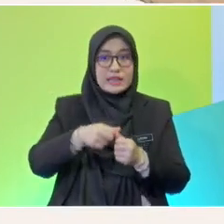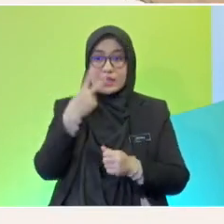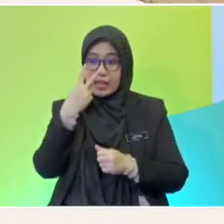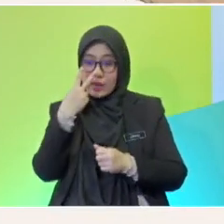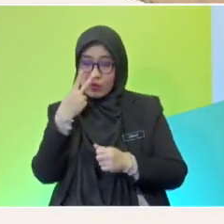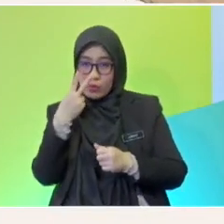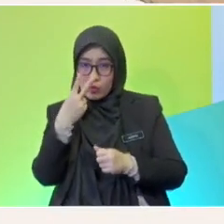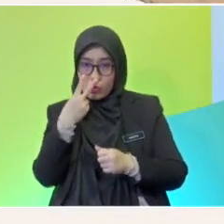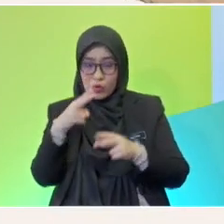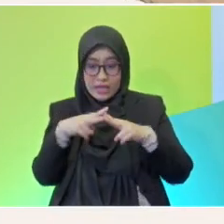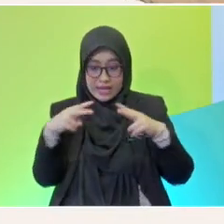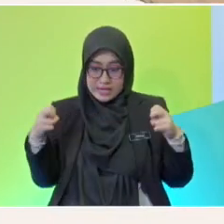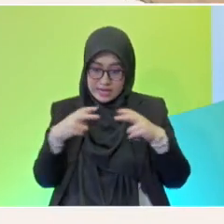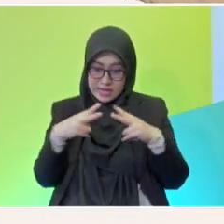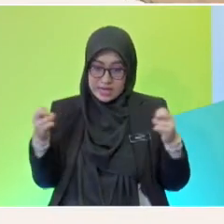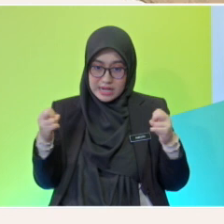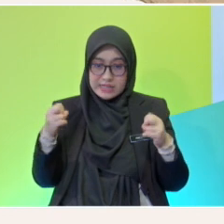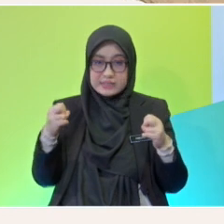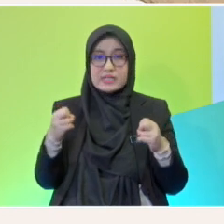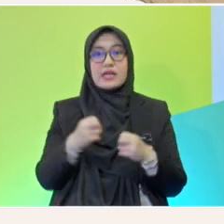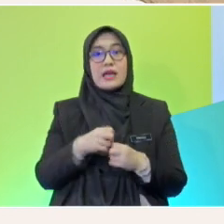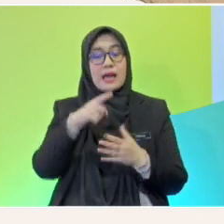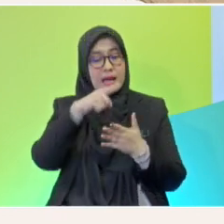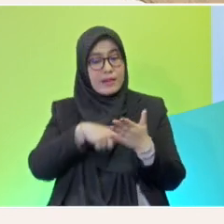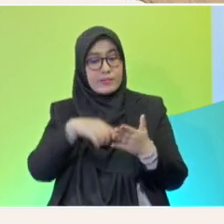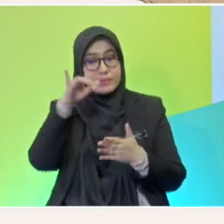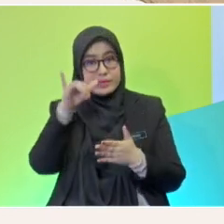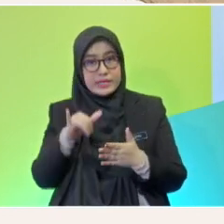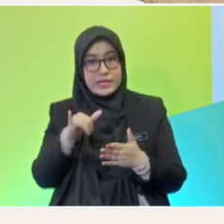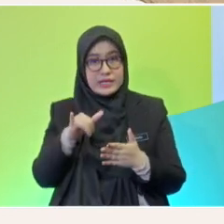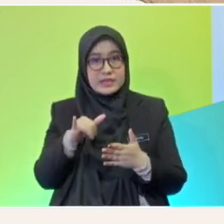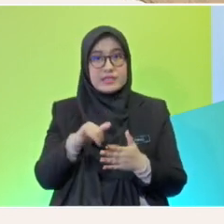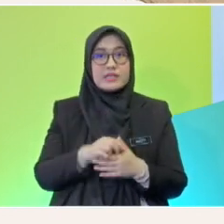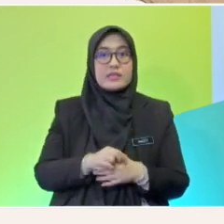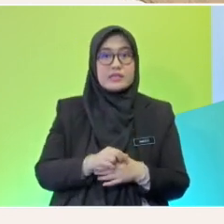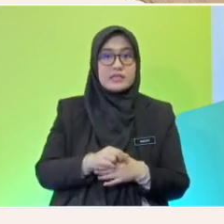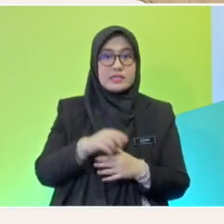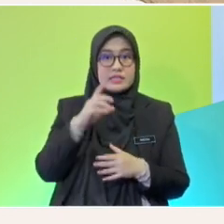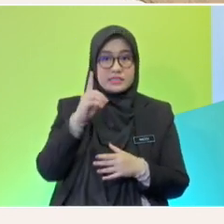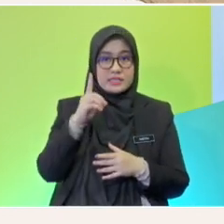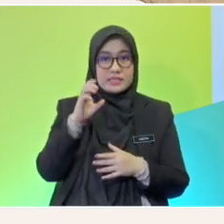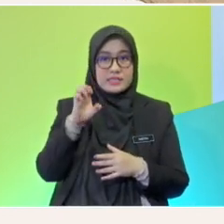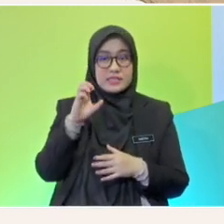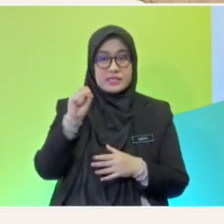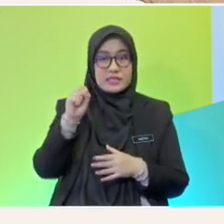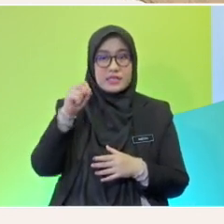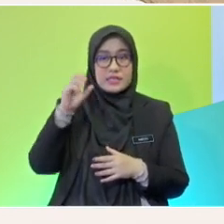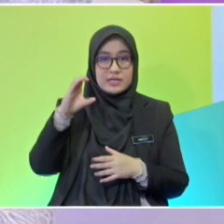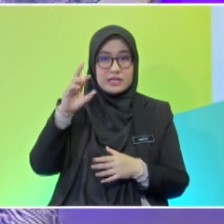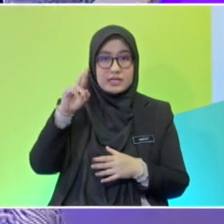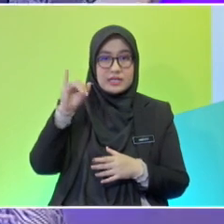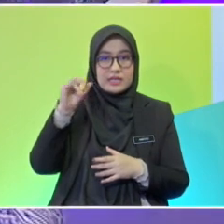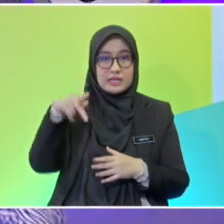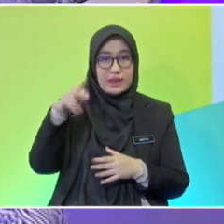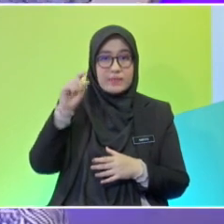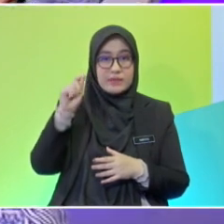the descriptors of the performance standard, because the descriptors do not directly mirror the learning standards. So